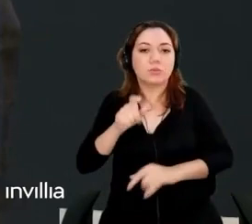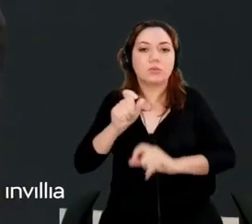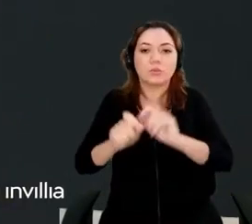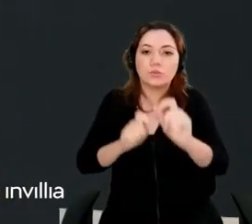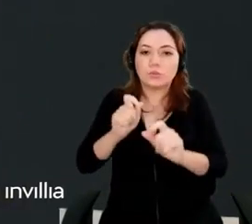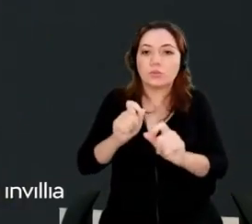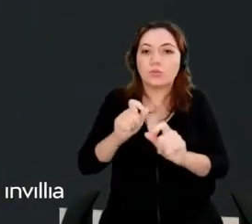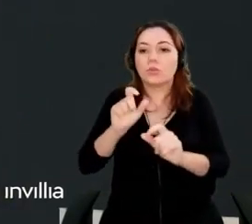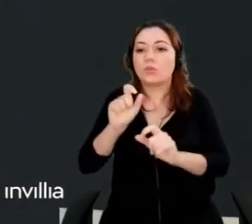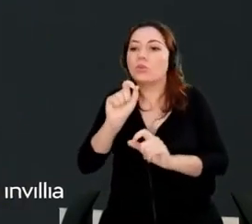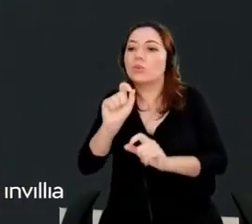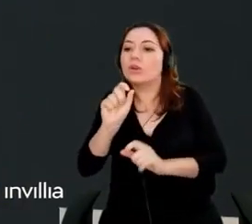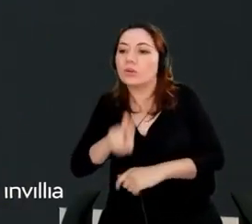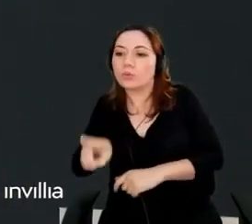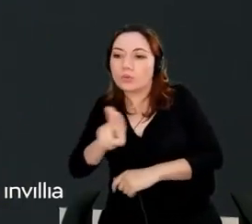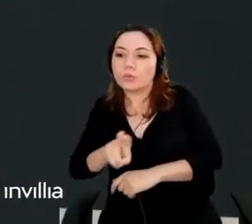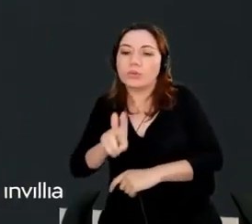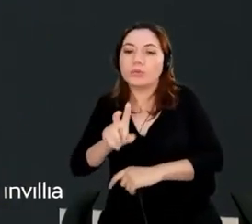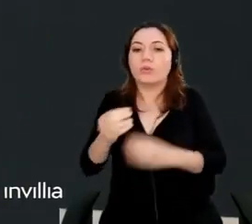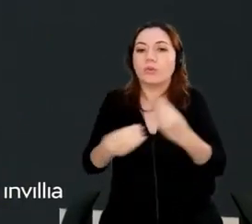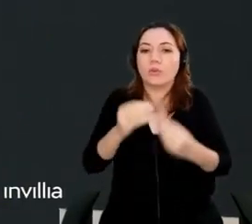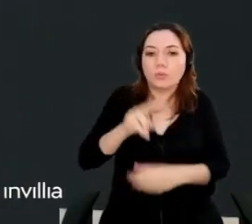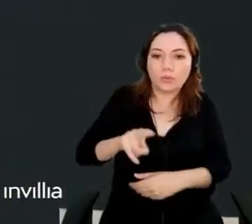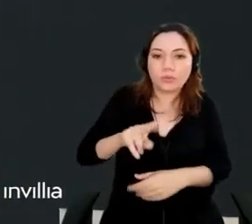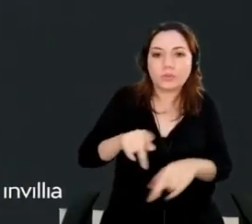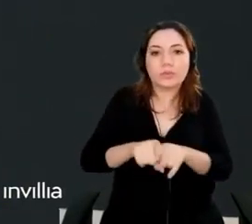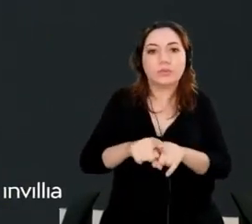what we can learn from it.